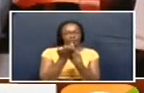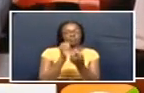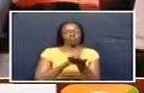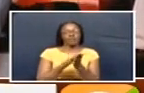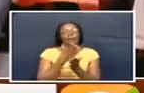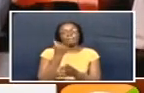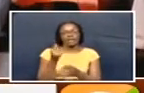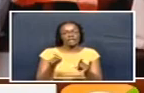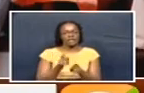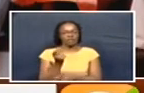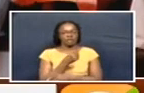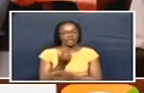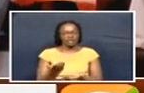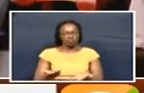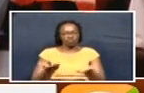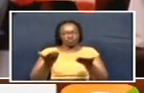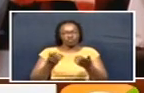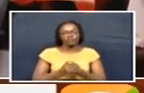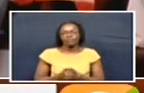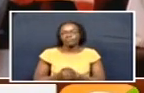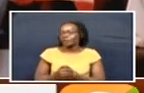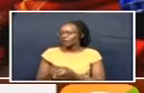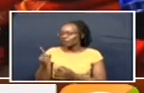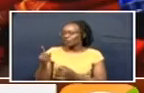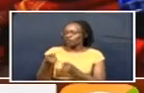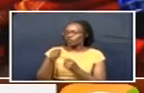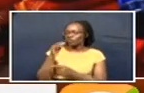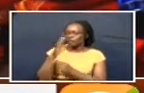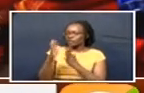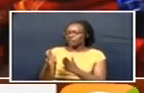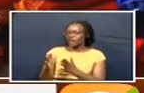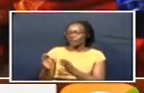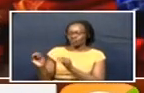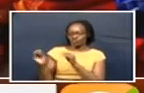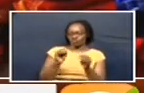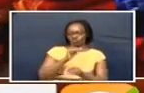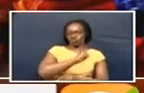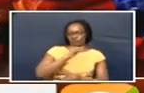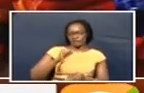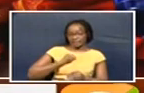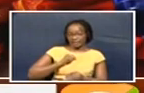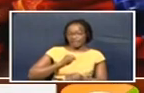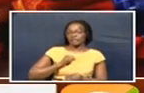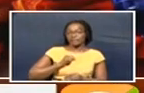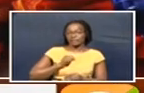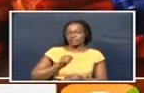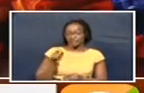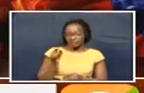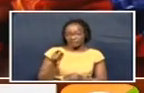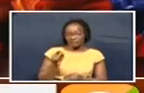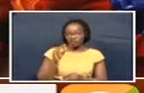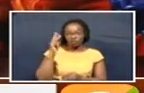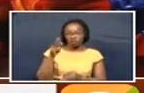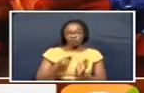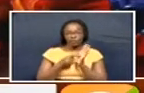remuneration as well. Mm-hmm. Mm-hmm. So from Speaker of the Nakuru County Assembly now to the Senate, of course this is going to be